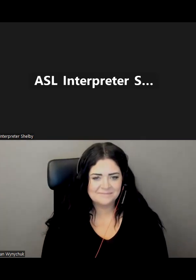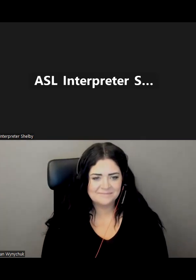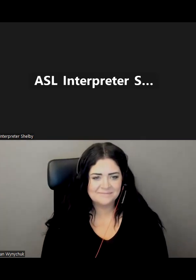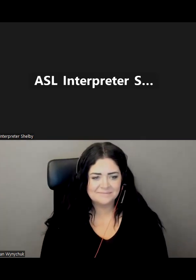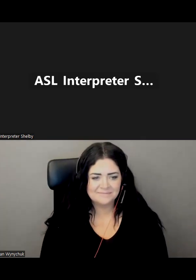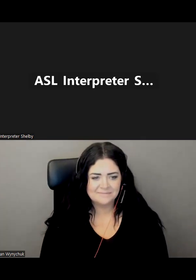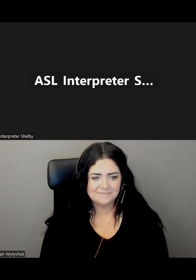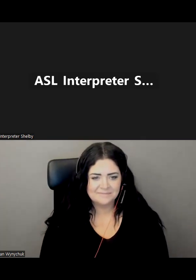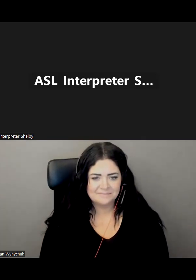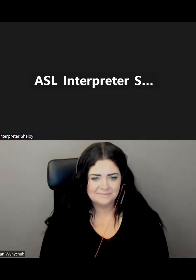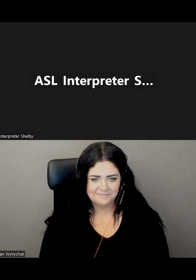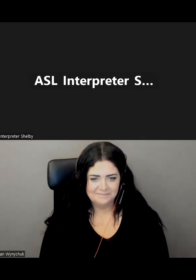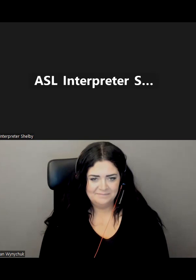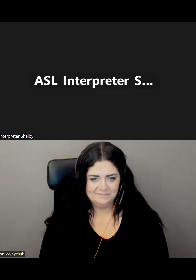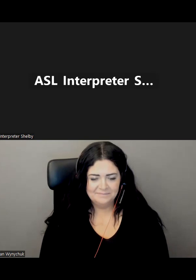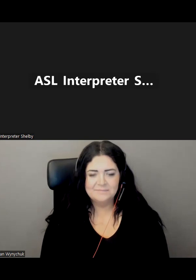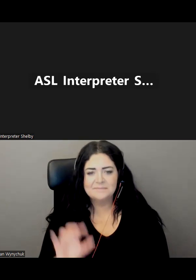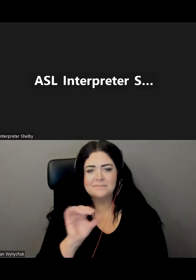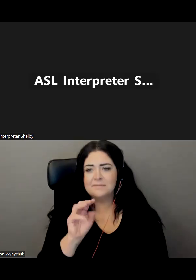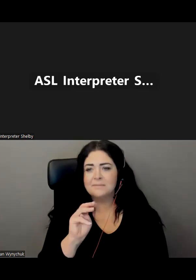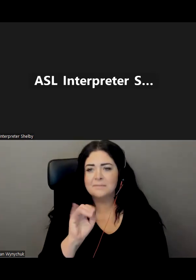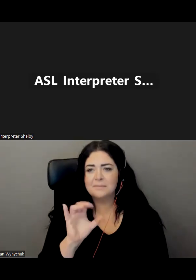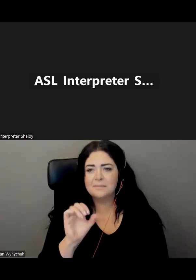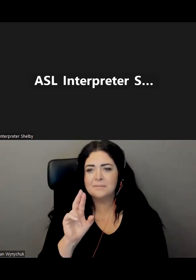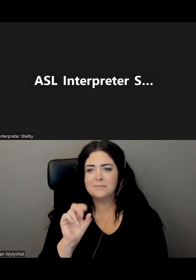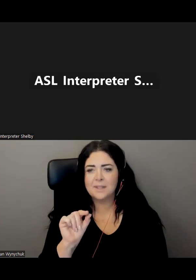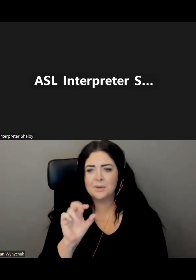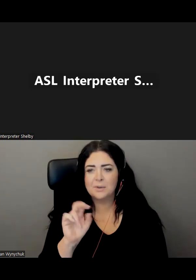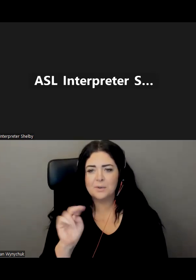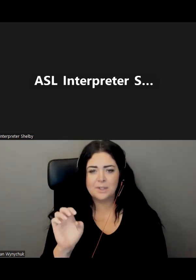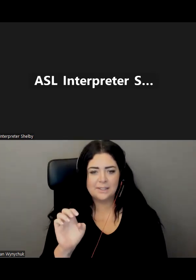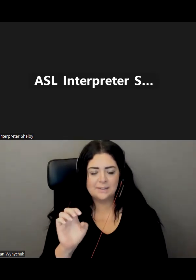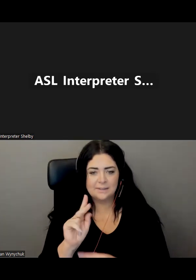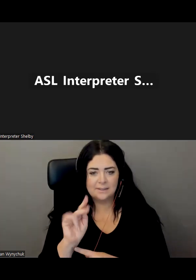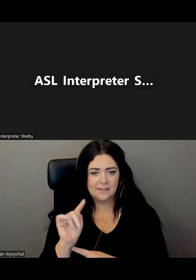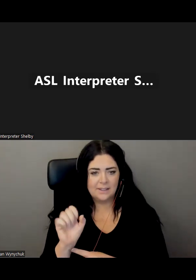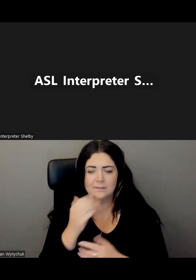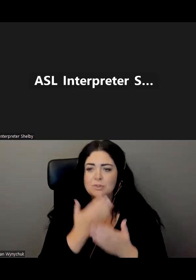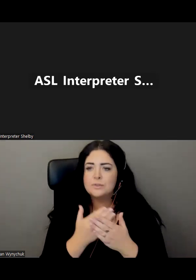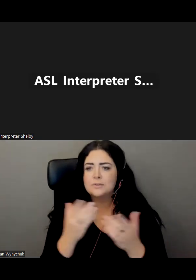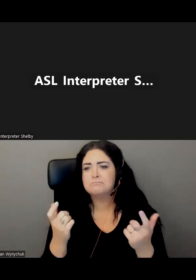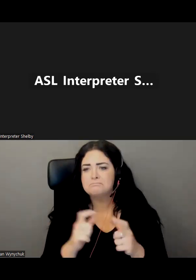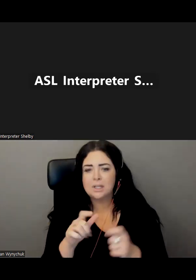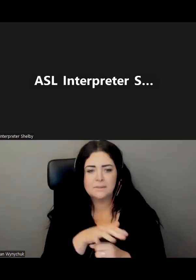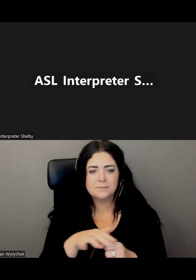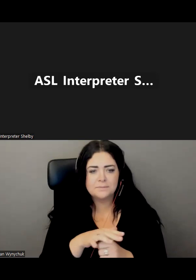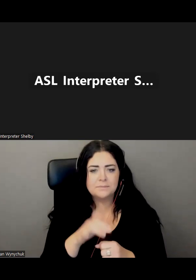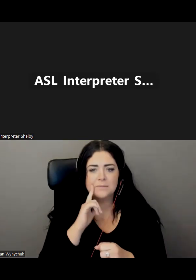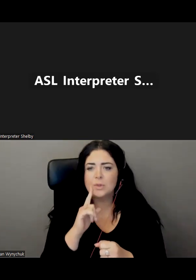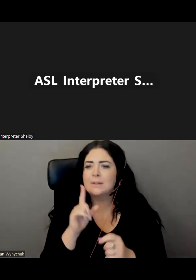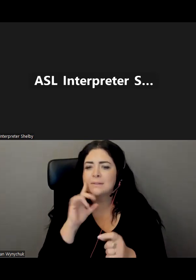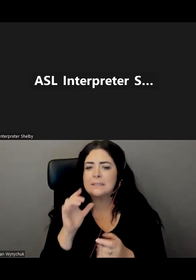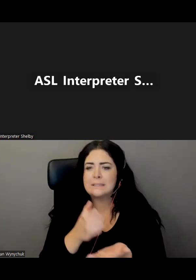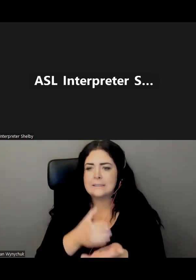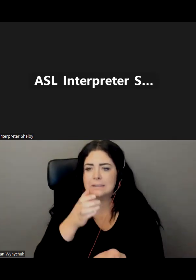We also love these little microgreen kits because they are perfect for super small spaces. So these are just the size of a mason jar. It